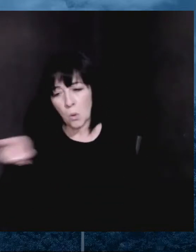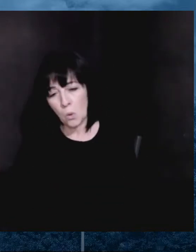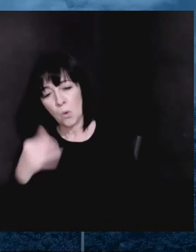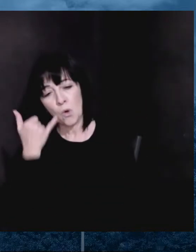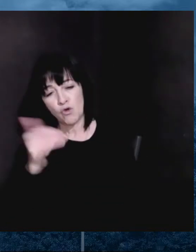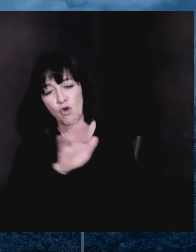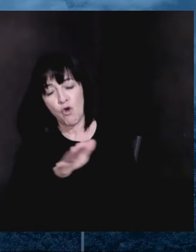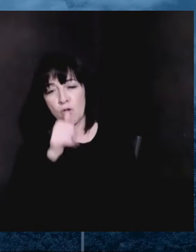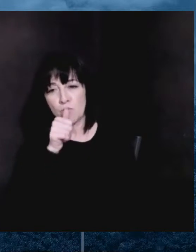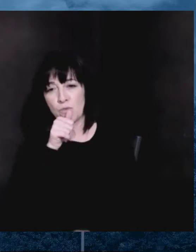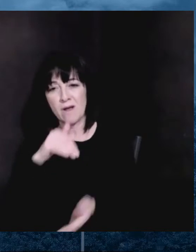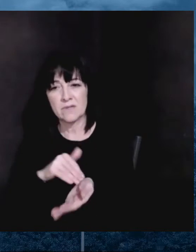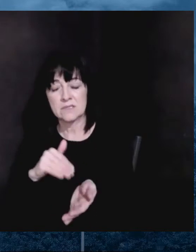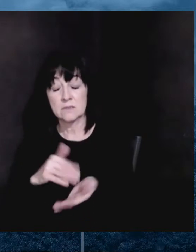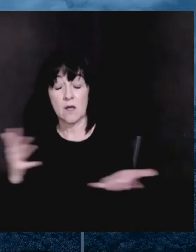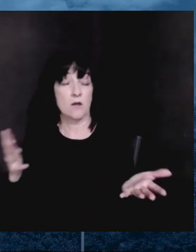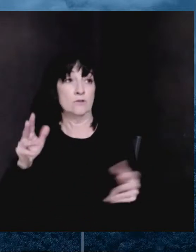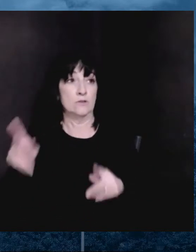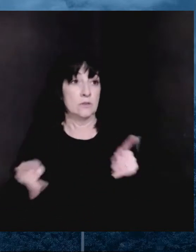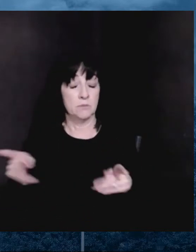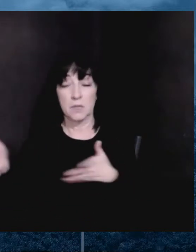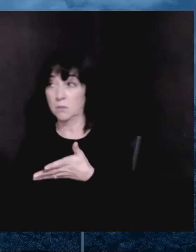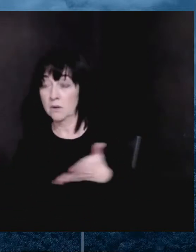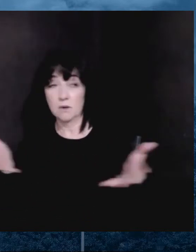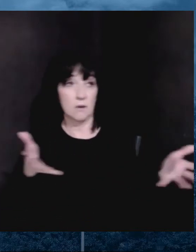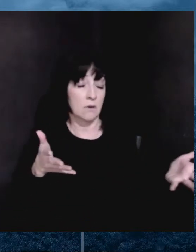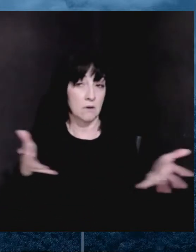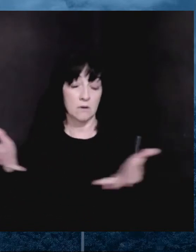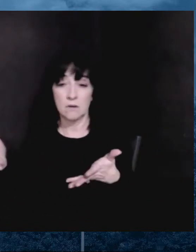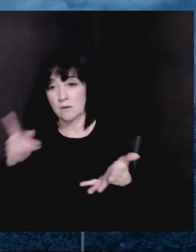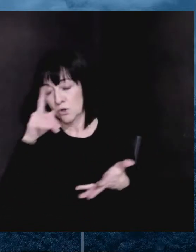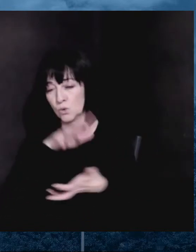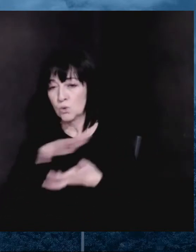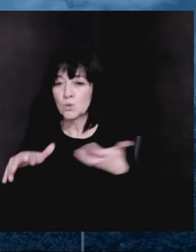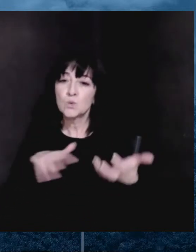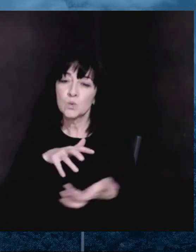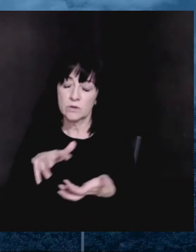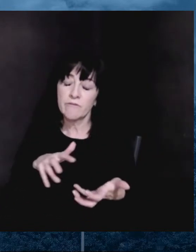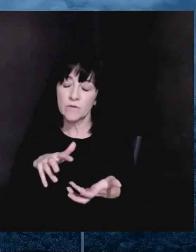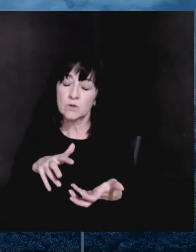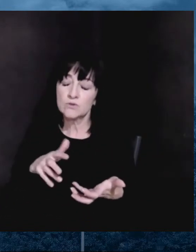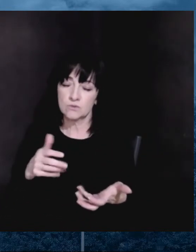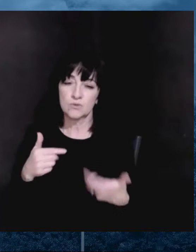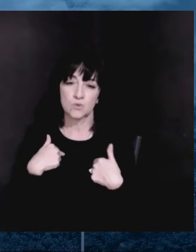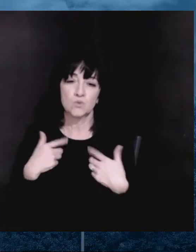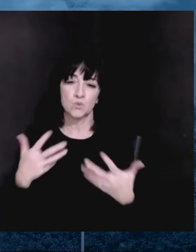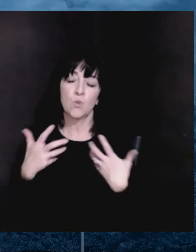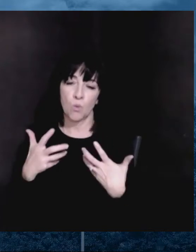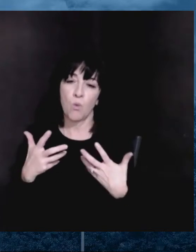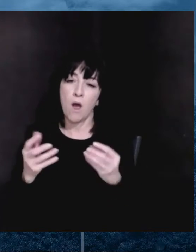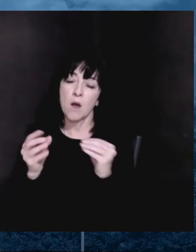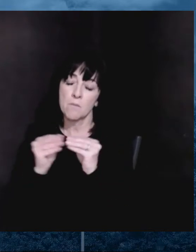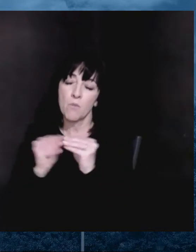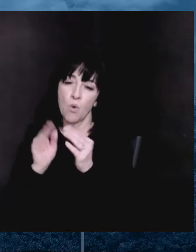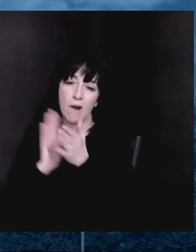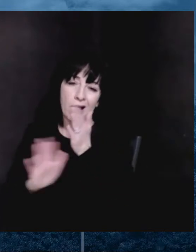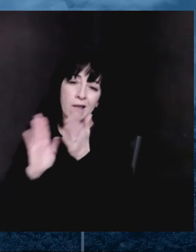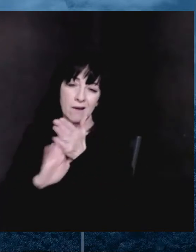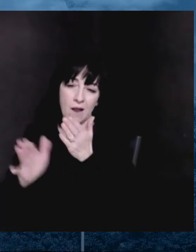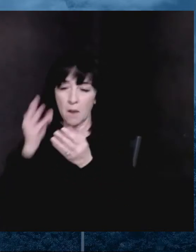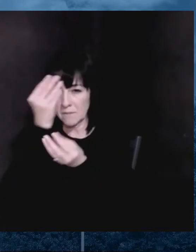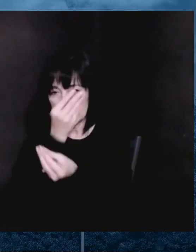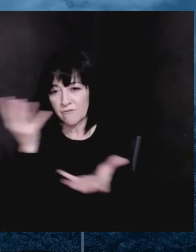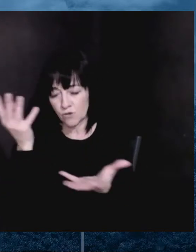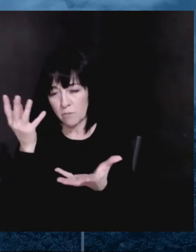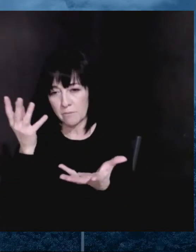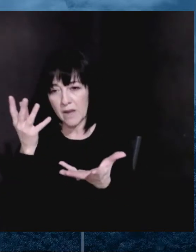to make this super clear for people in the very near future. What we've been trying to communicate is